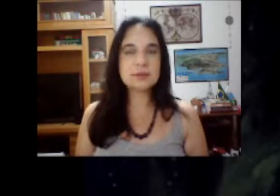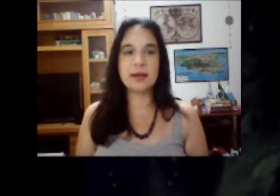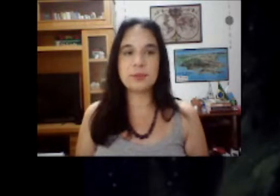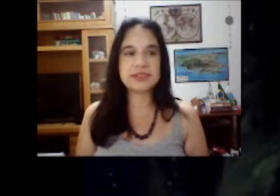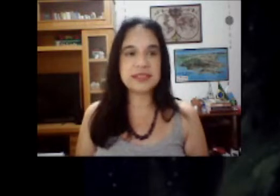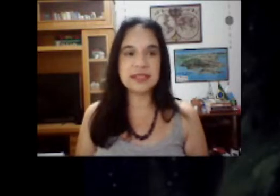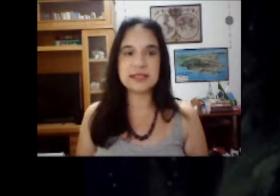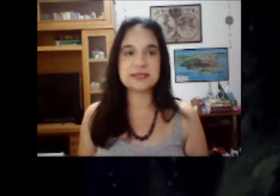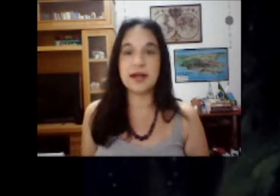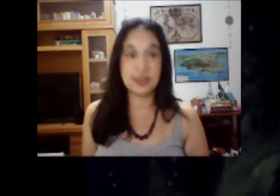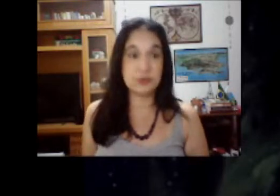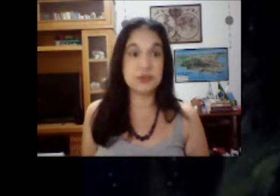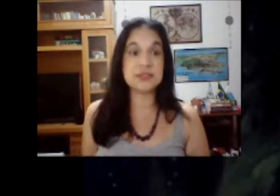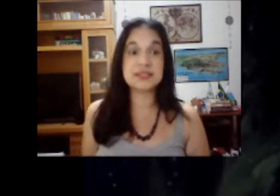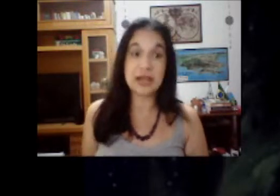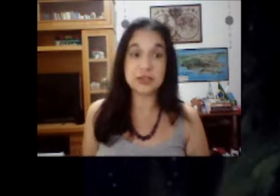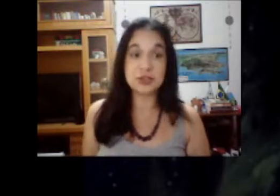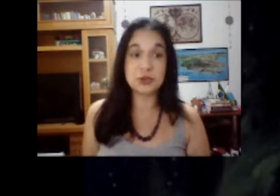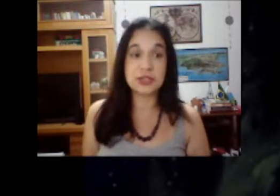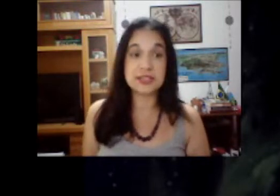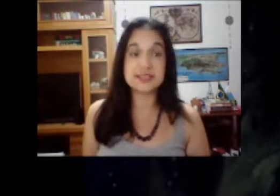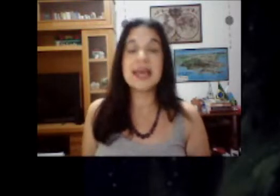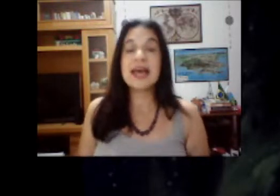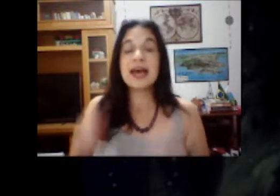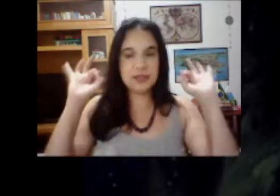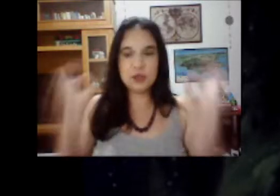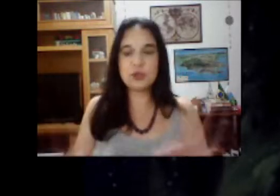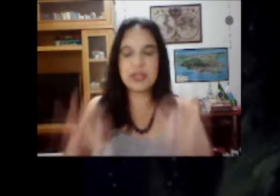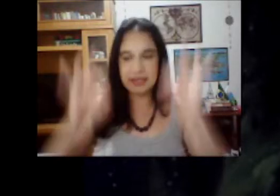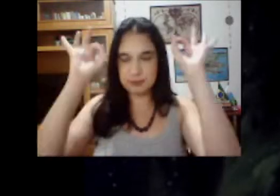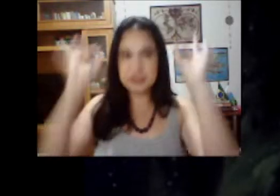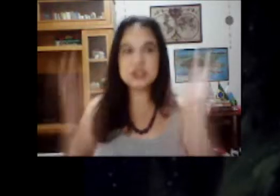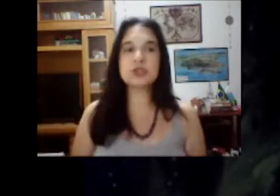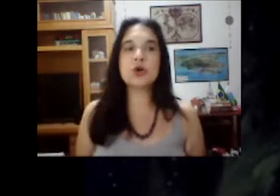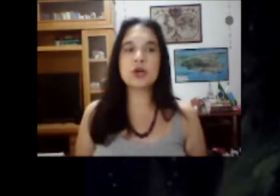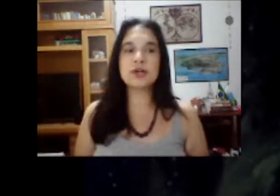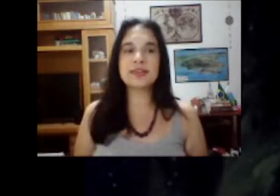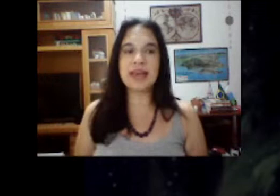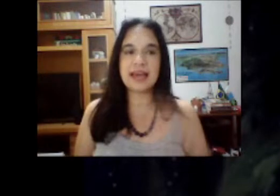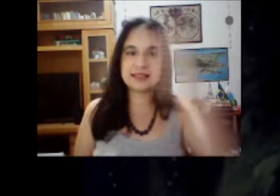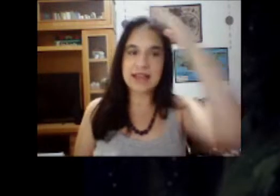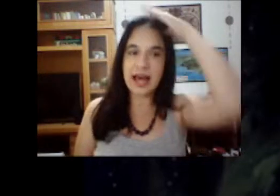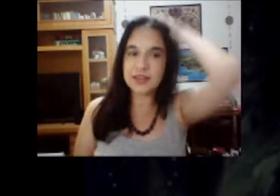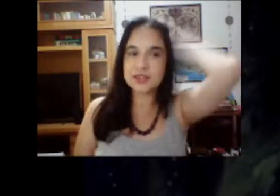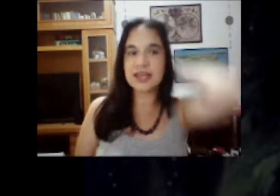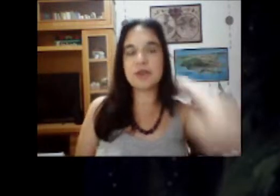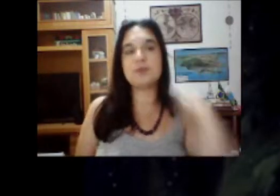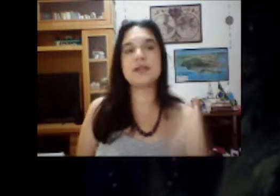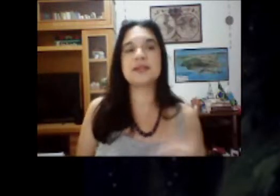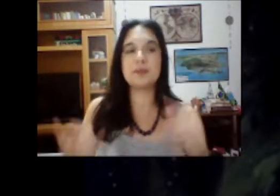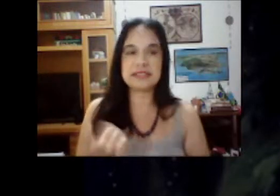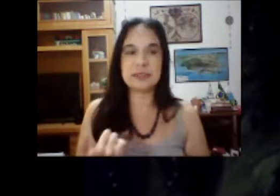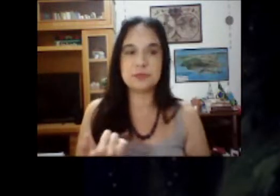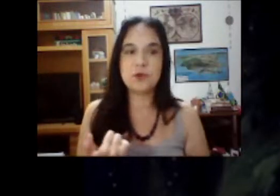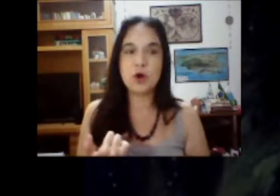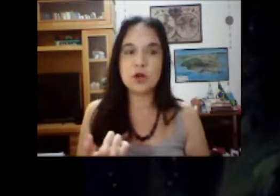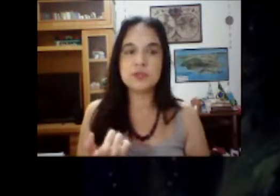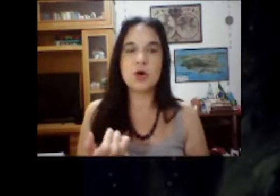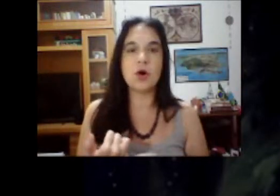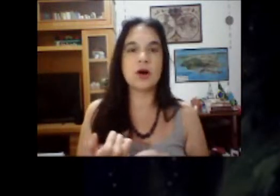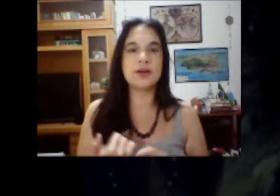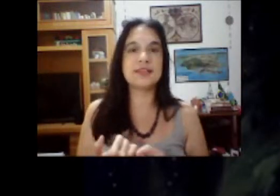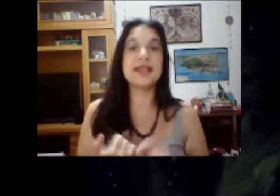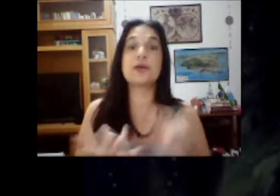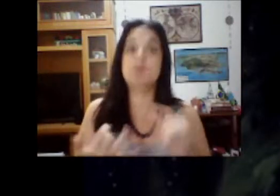any Brazilian even tells you this, you can be sure that either they have been